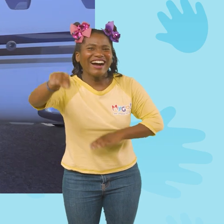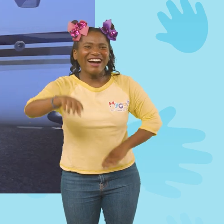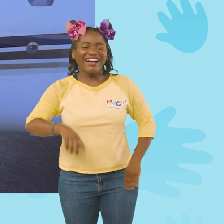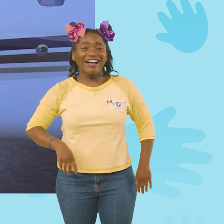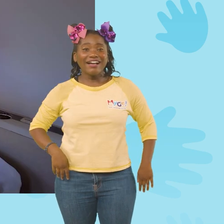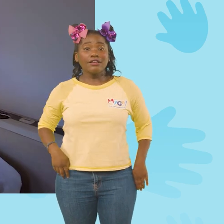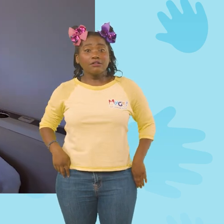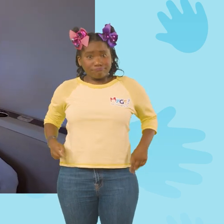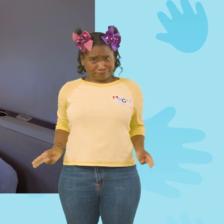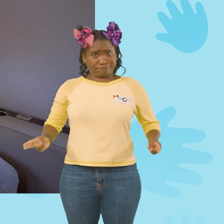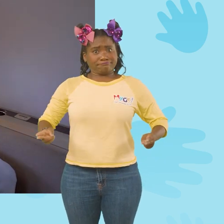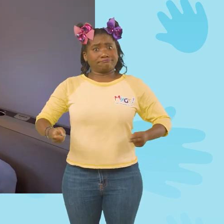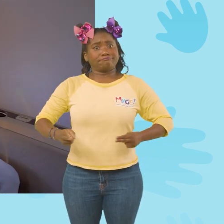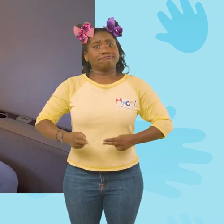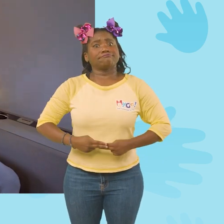adventure.